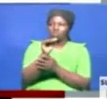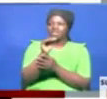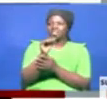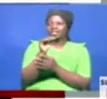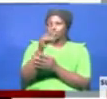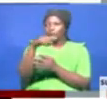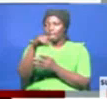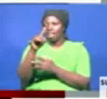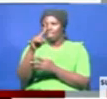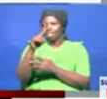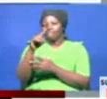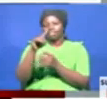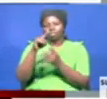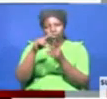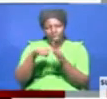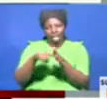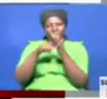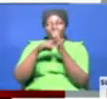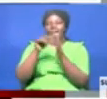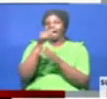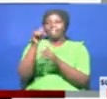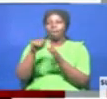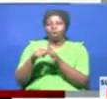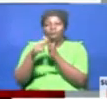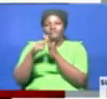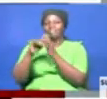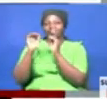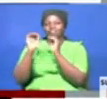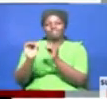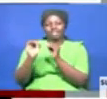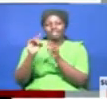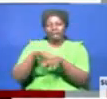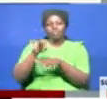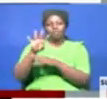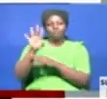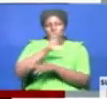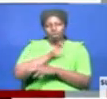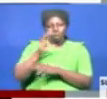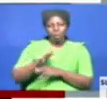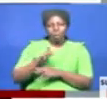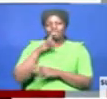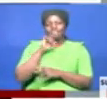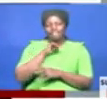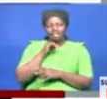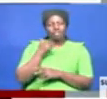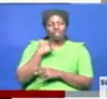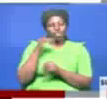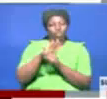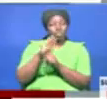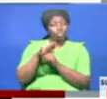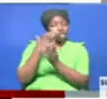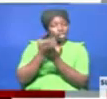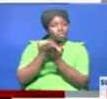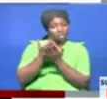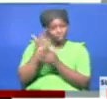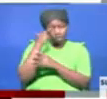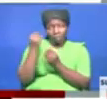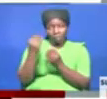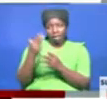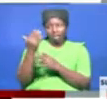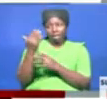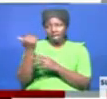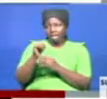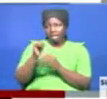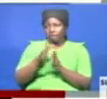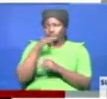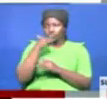corrected, when the four commissioners are saying, and there's a lot of evidence for anybody who cares, that they did not,